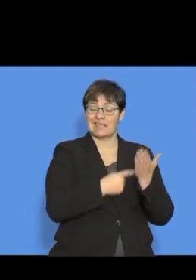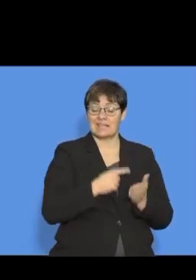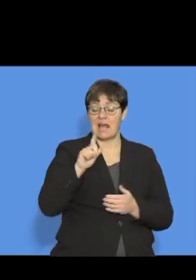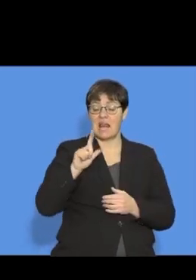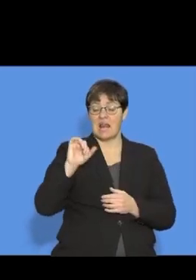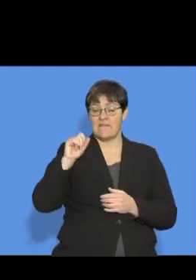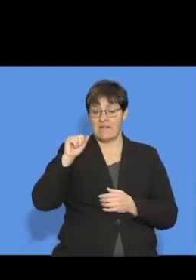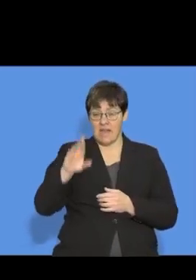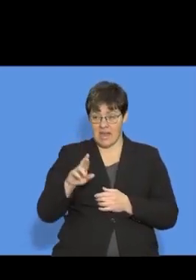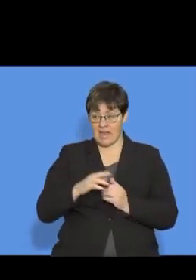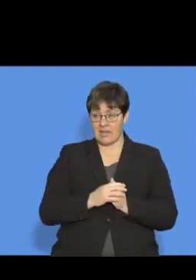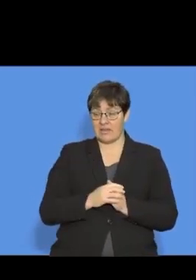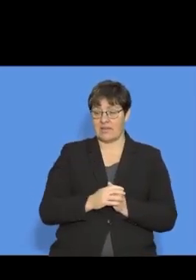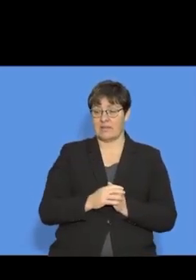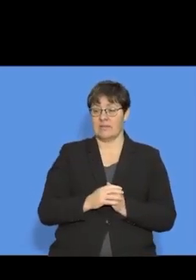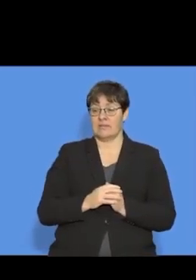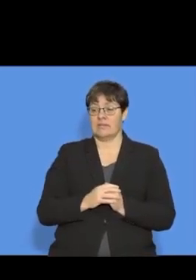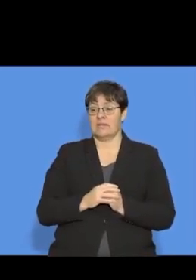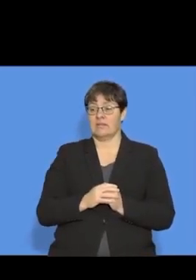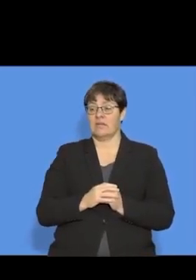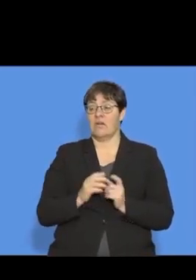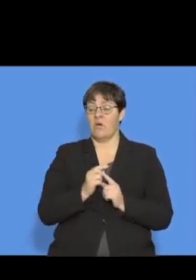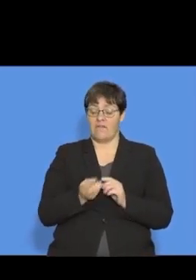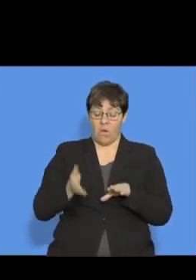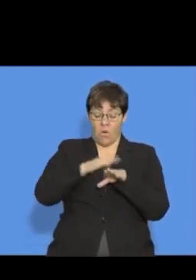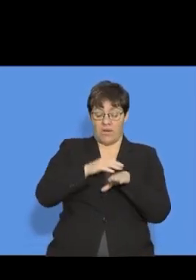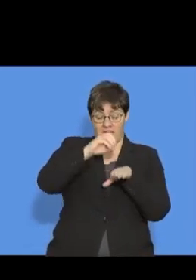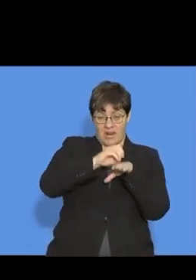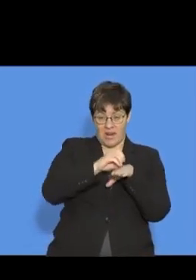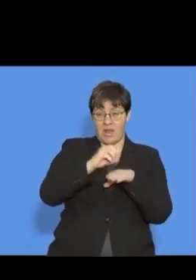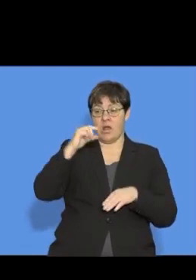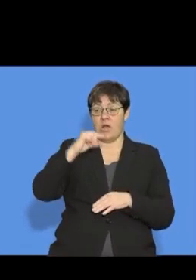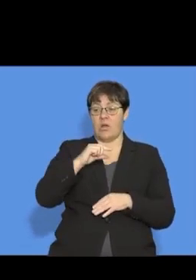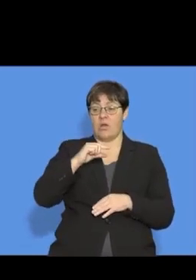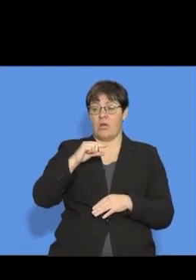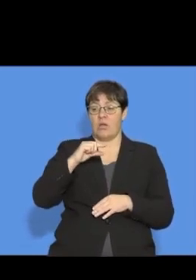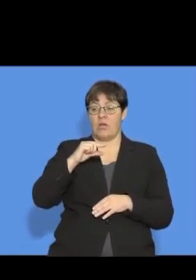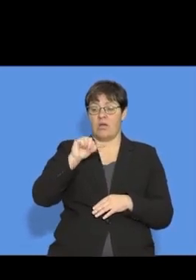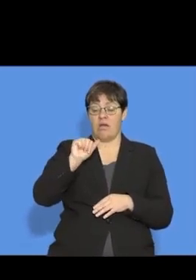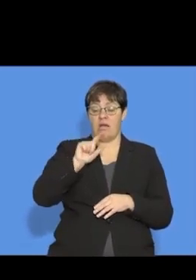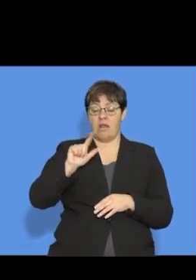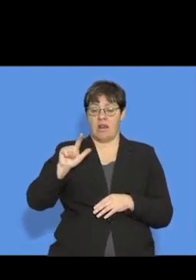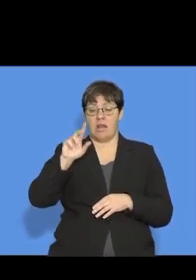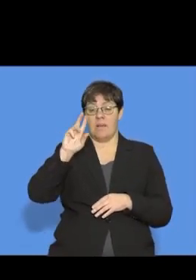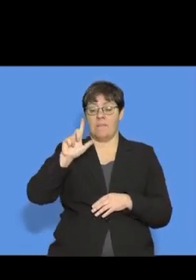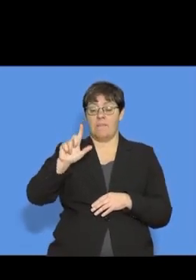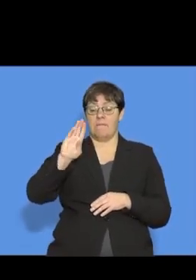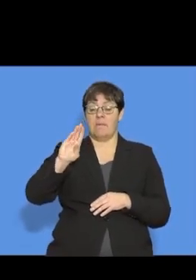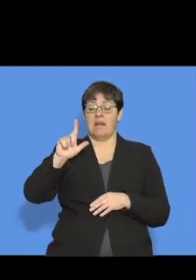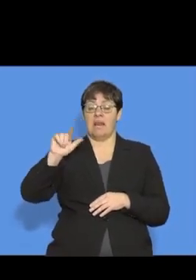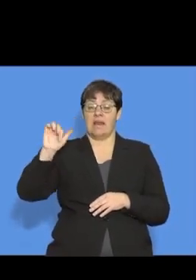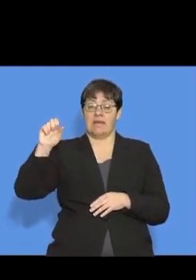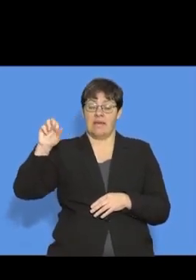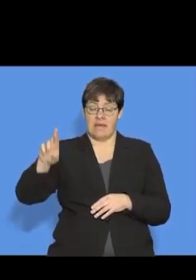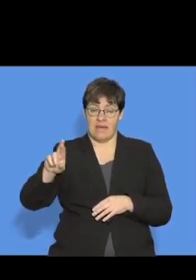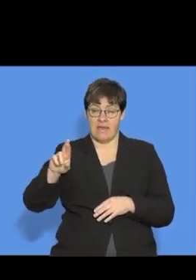about the liver, which is this triangular shaped structure, which has on it the gallbladder. I know it's a bit difficult for you to see in red, but